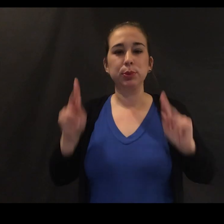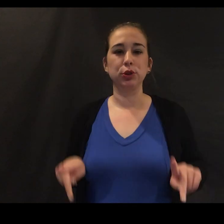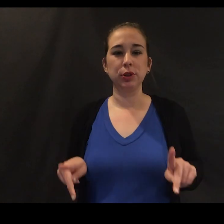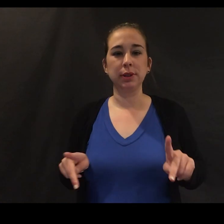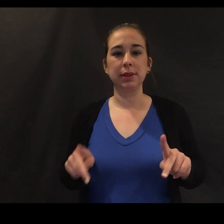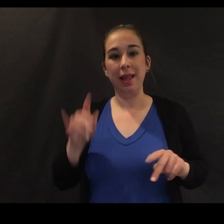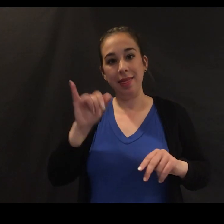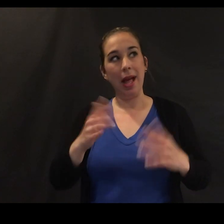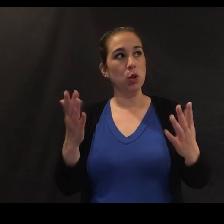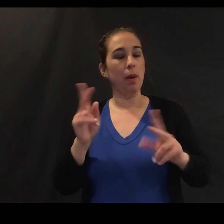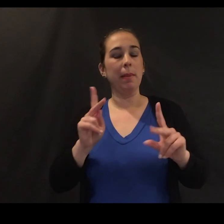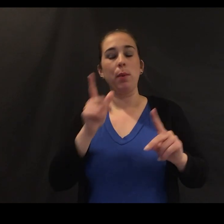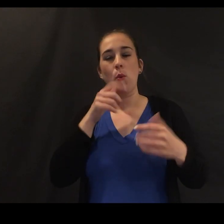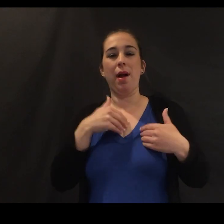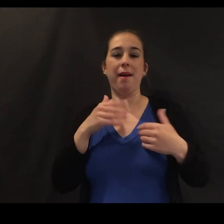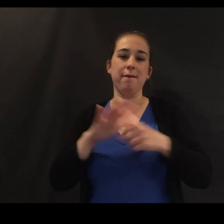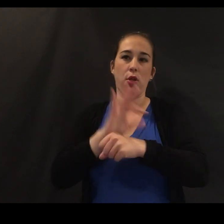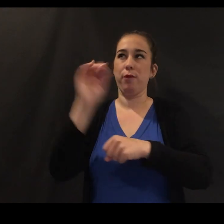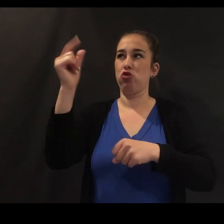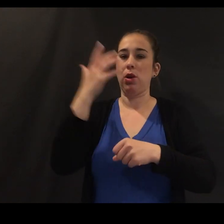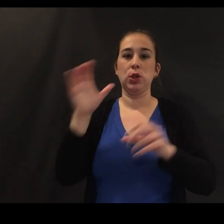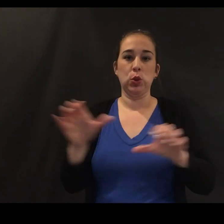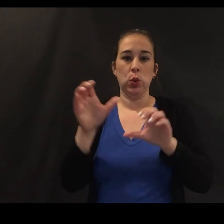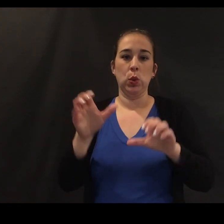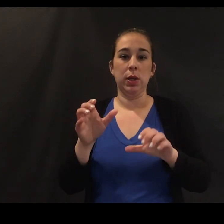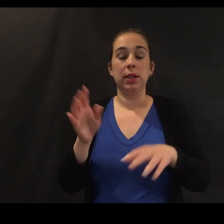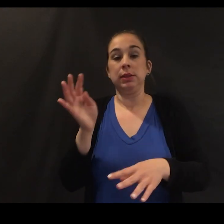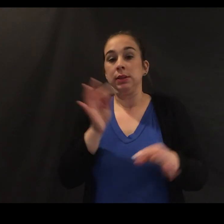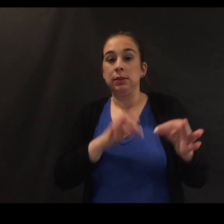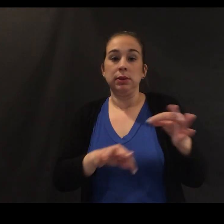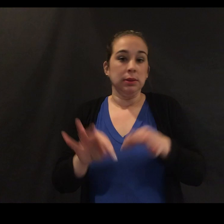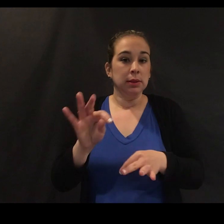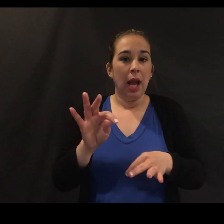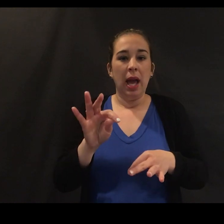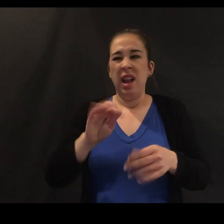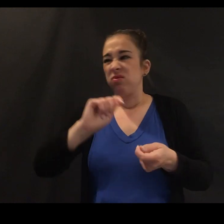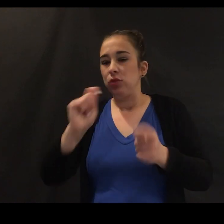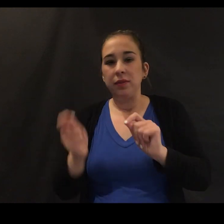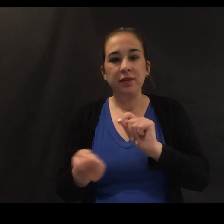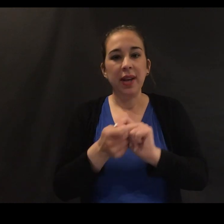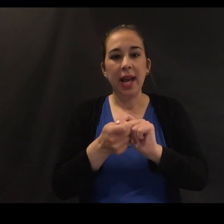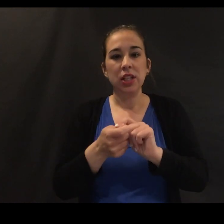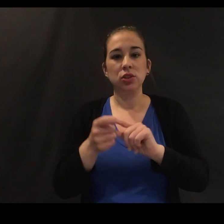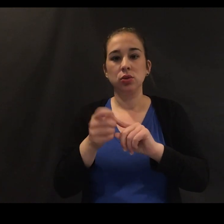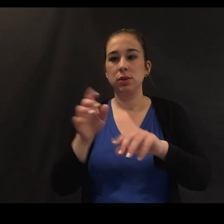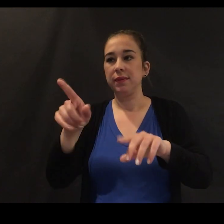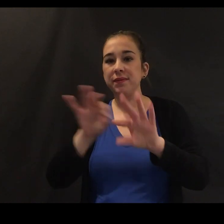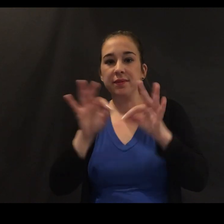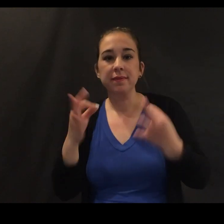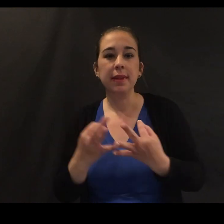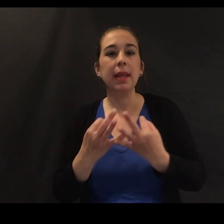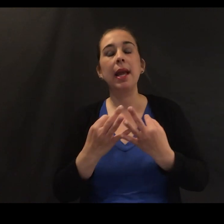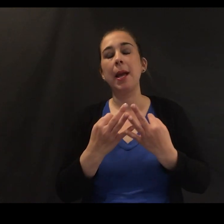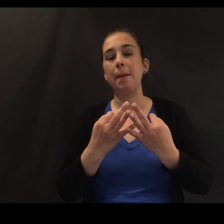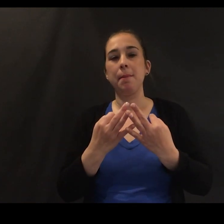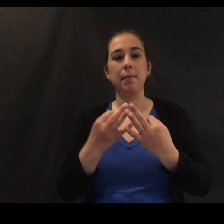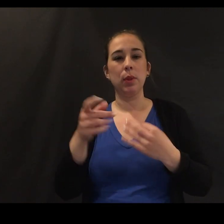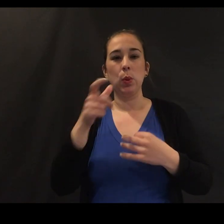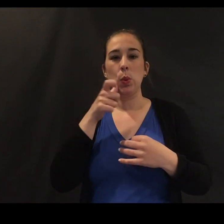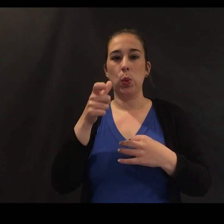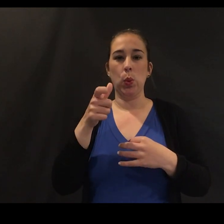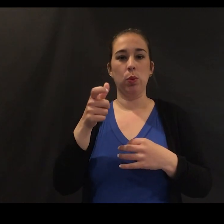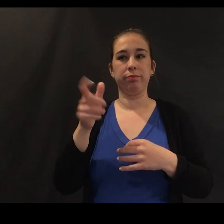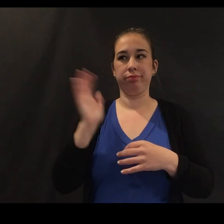do. Instead of extracting revenge on the family of someone that had been an enemy for a